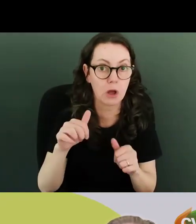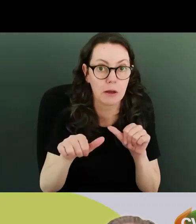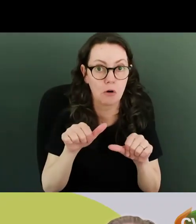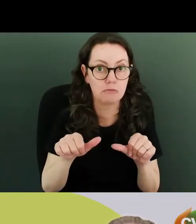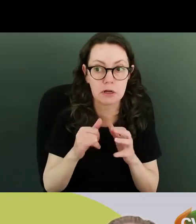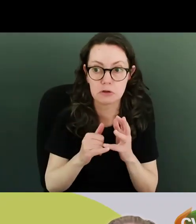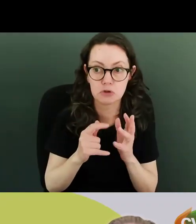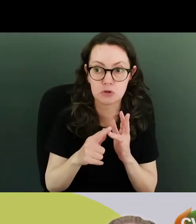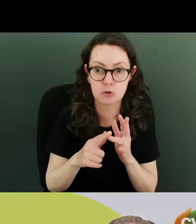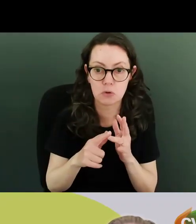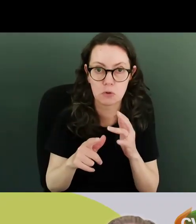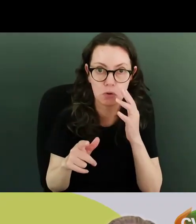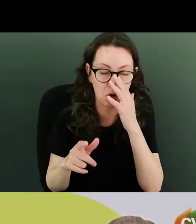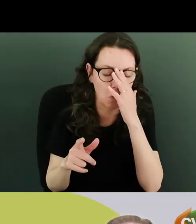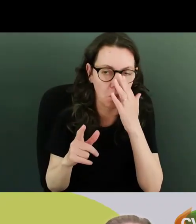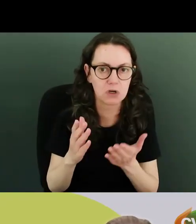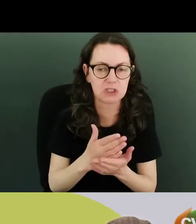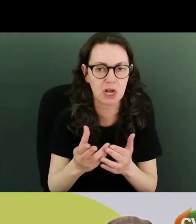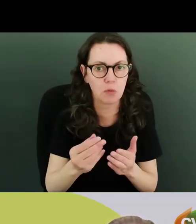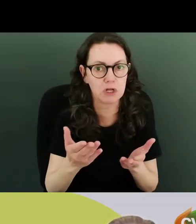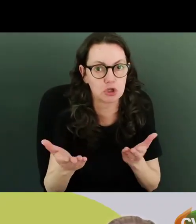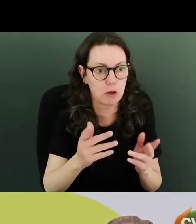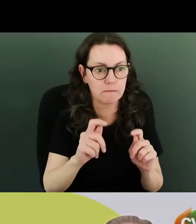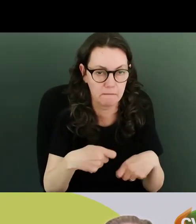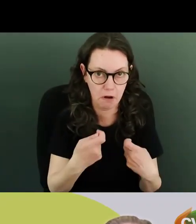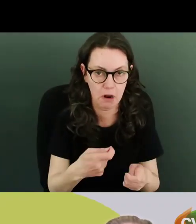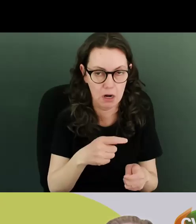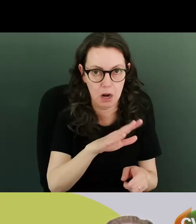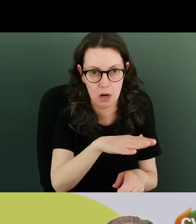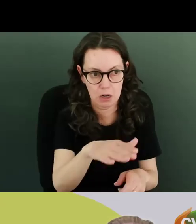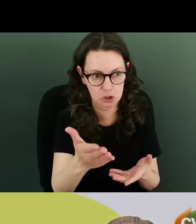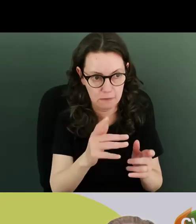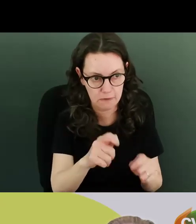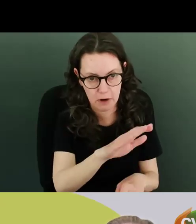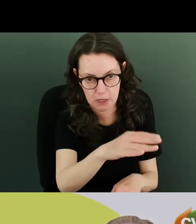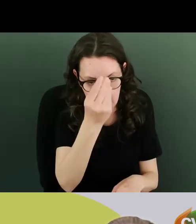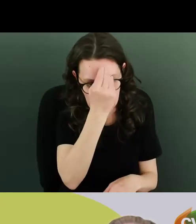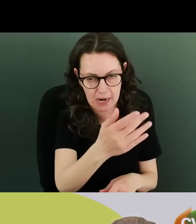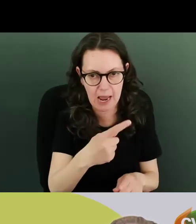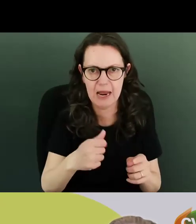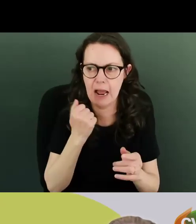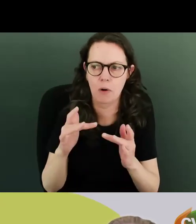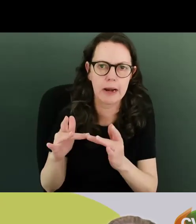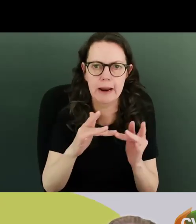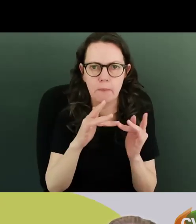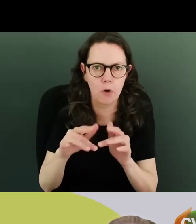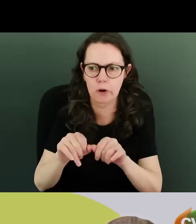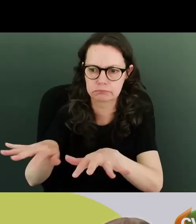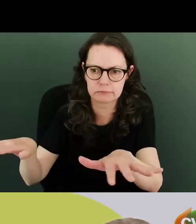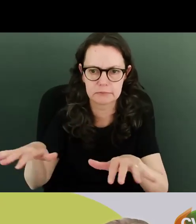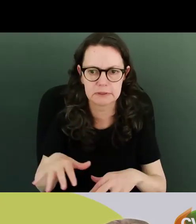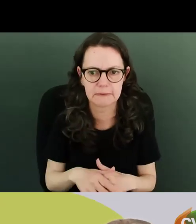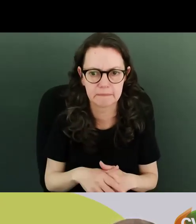looking at opportunities to share them with providers, as you mentioned, Jace, and also amongst our broader networks as well.